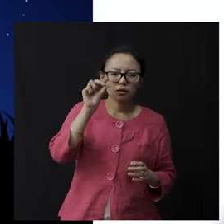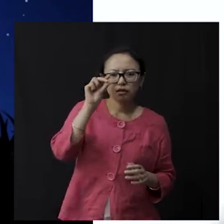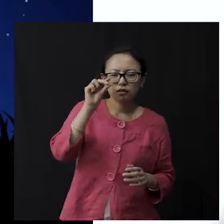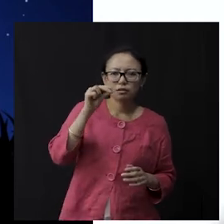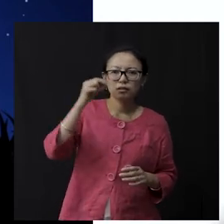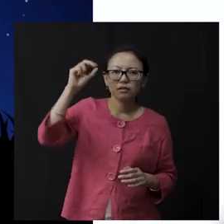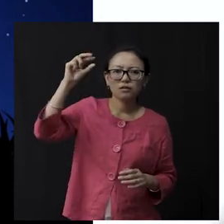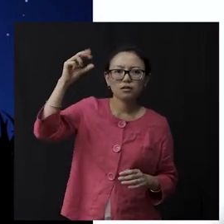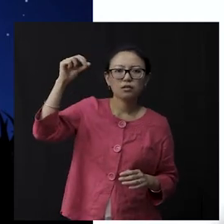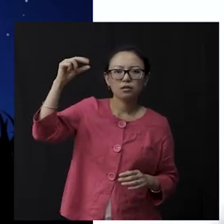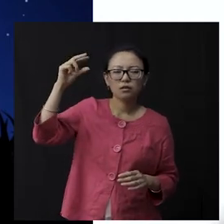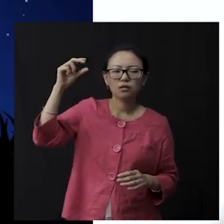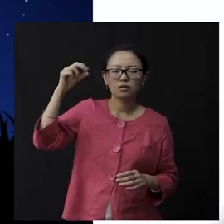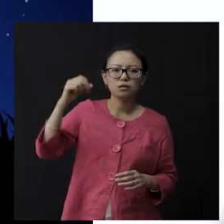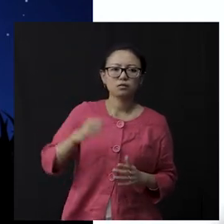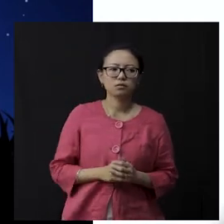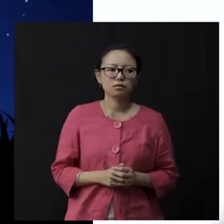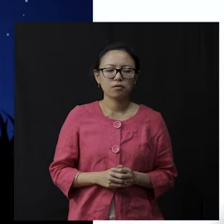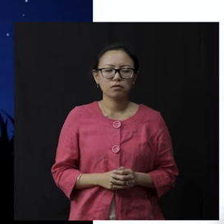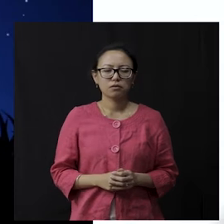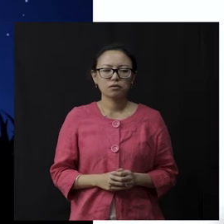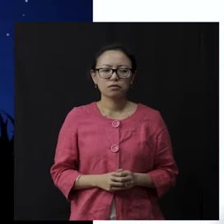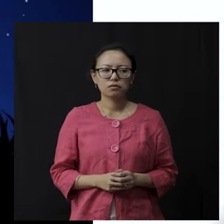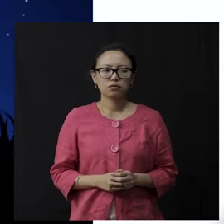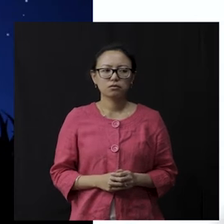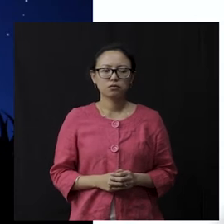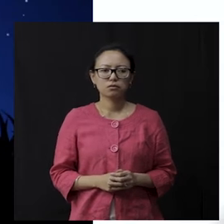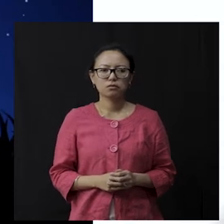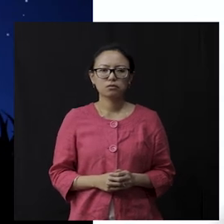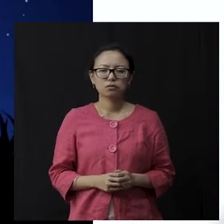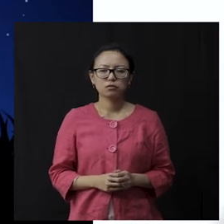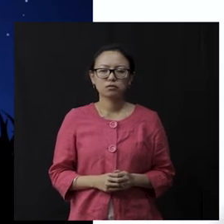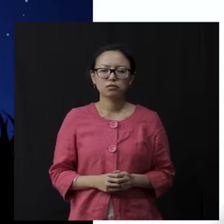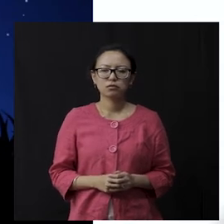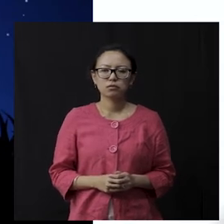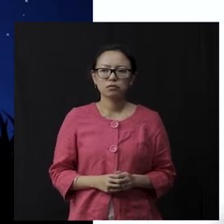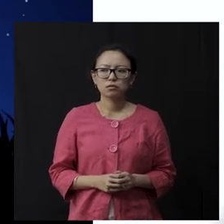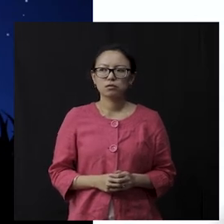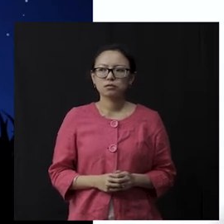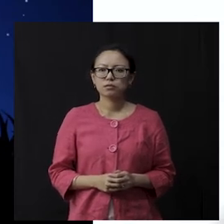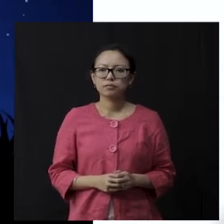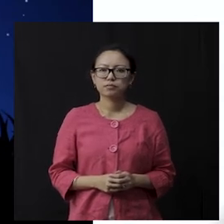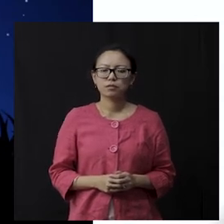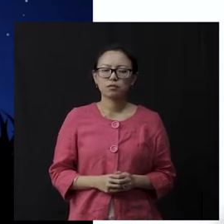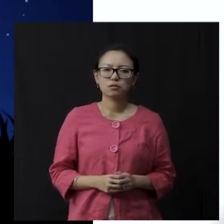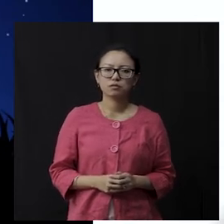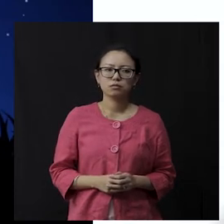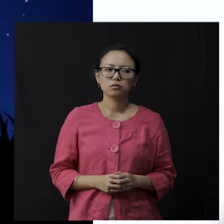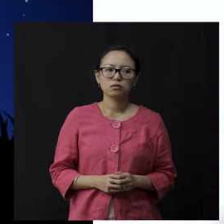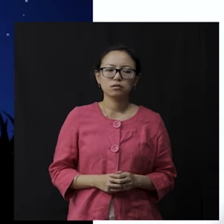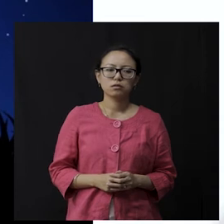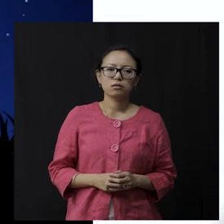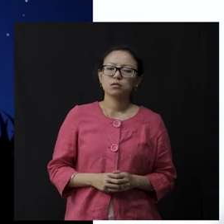So at night you will see, and the one thing that the very big object that you see in the sky, what